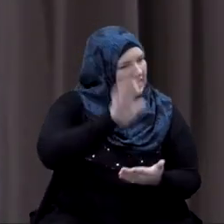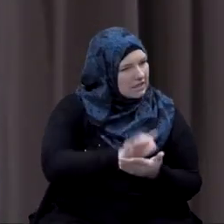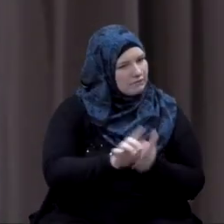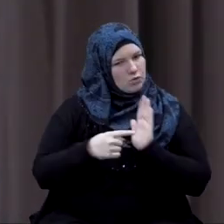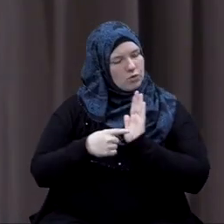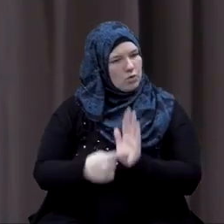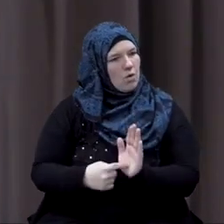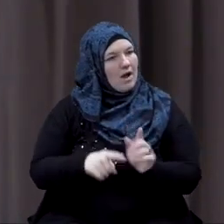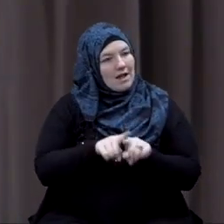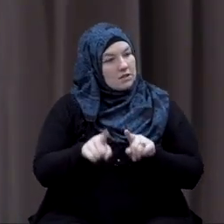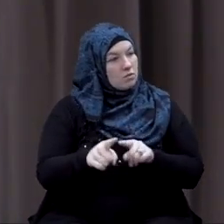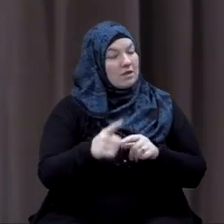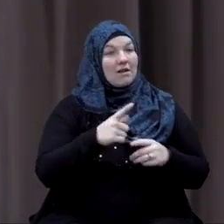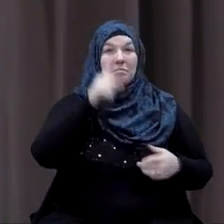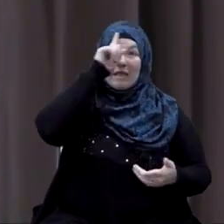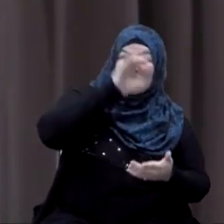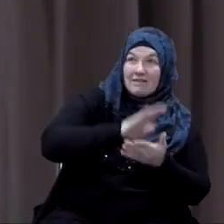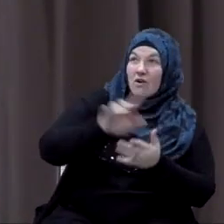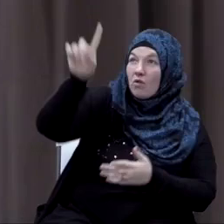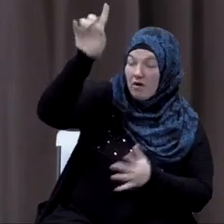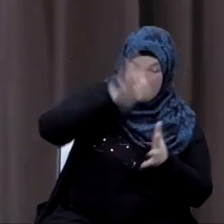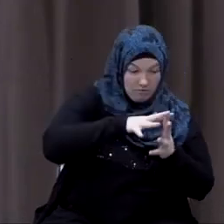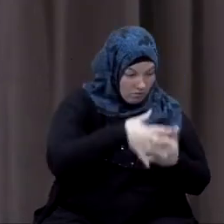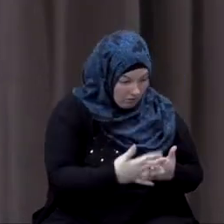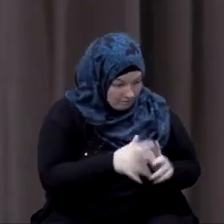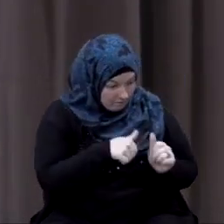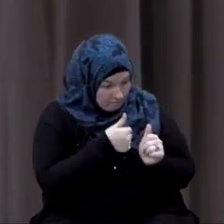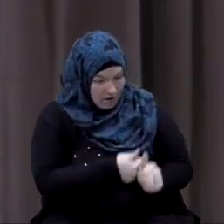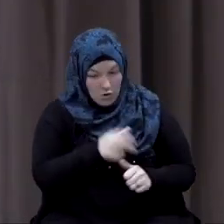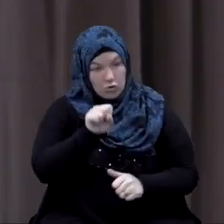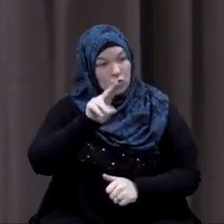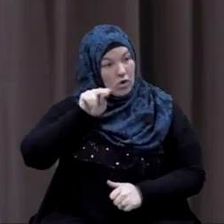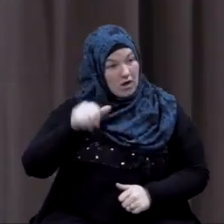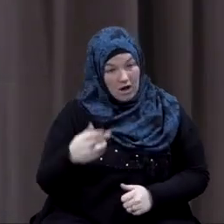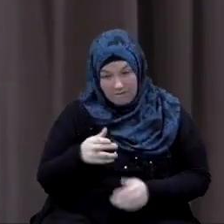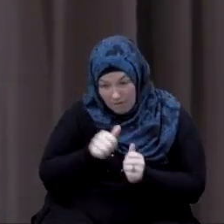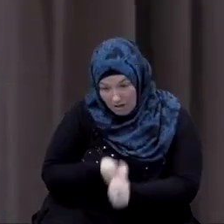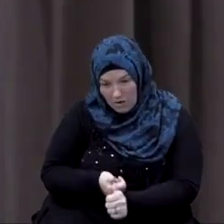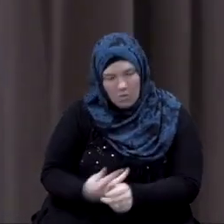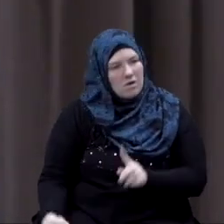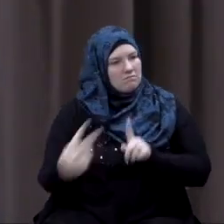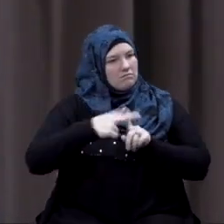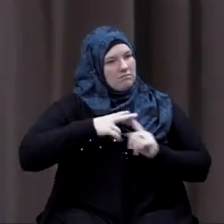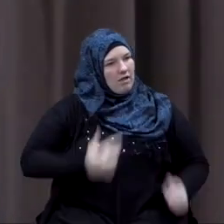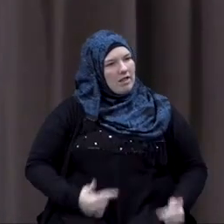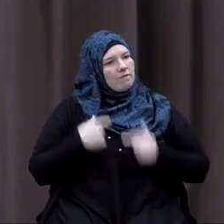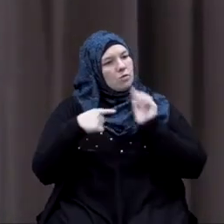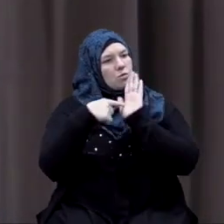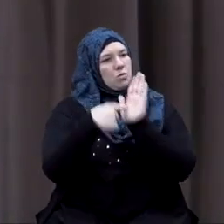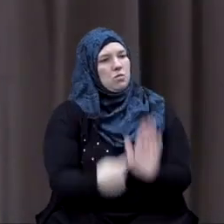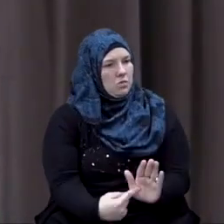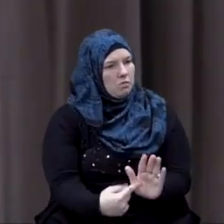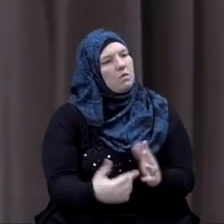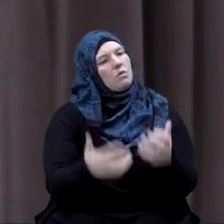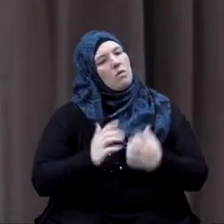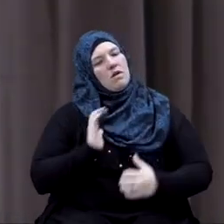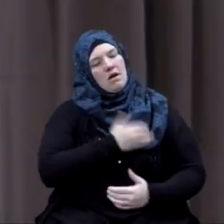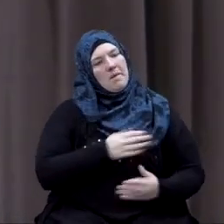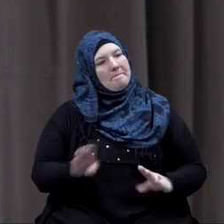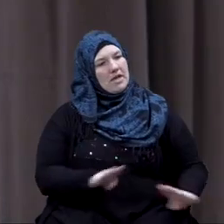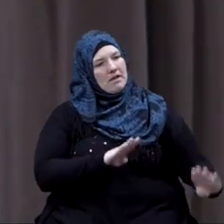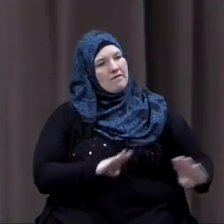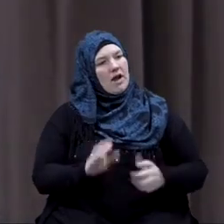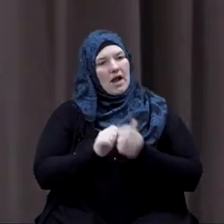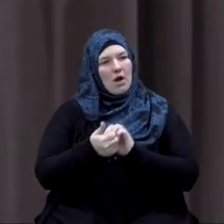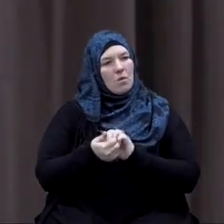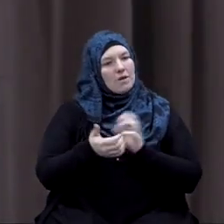we live them in real life to speak for Islam. We want our behavior, how